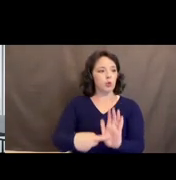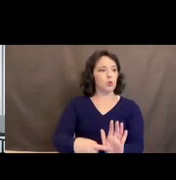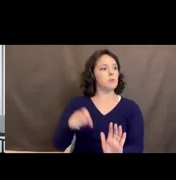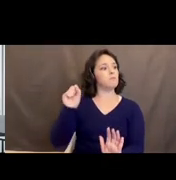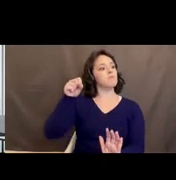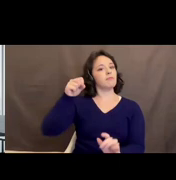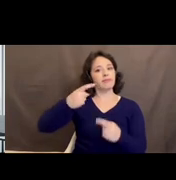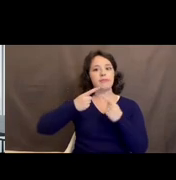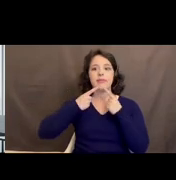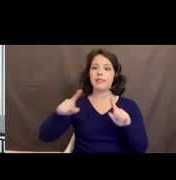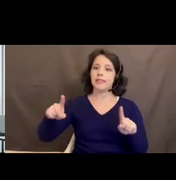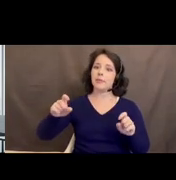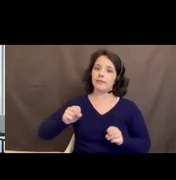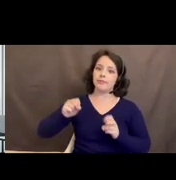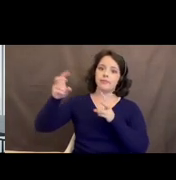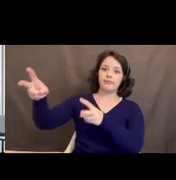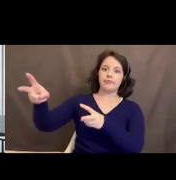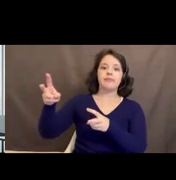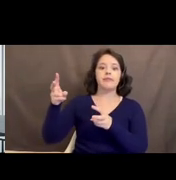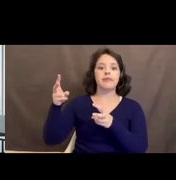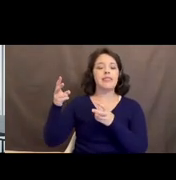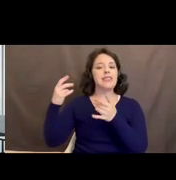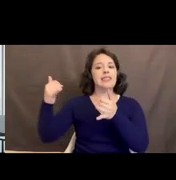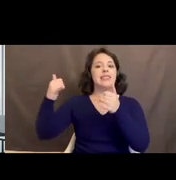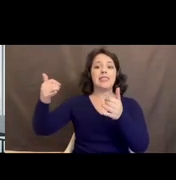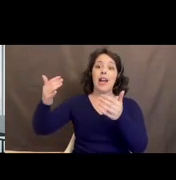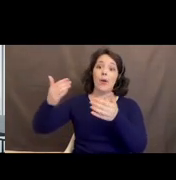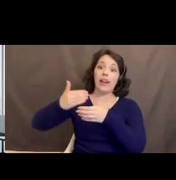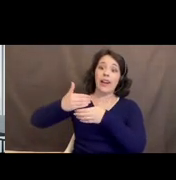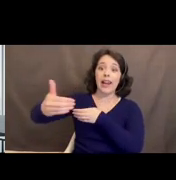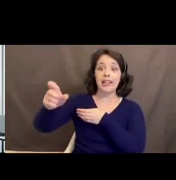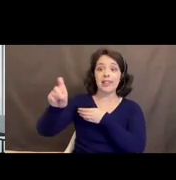submitted and that there are a few other steps that we need folks to complete.